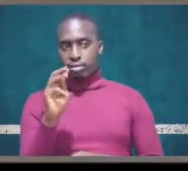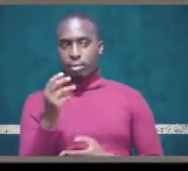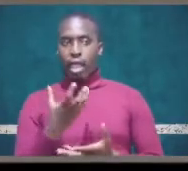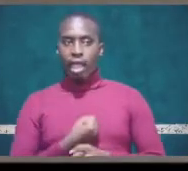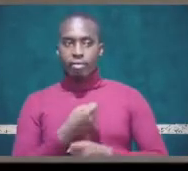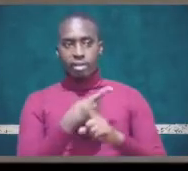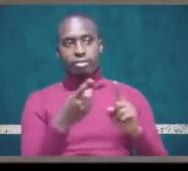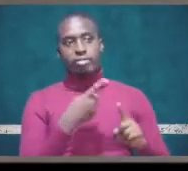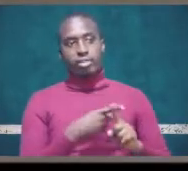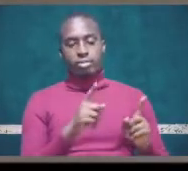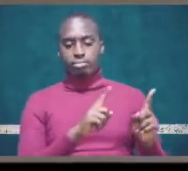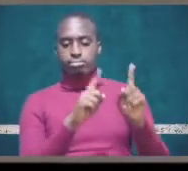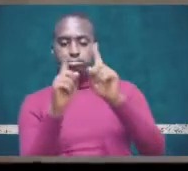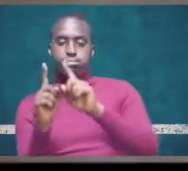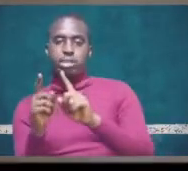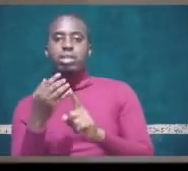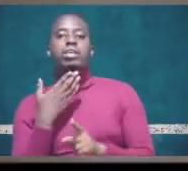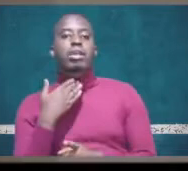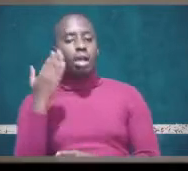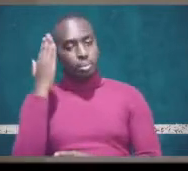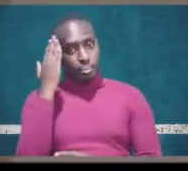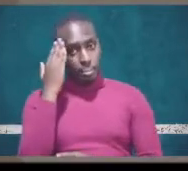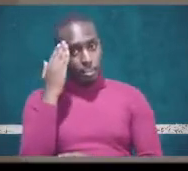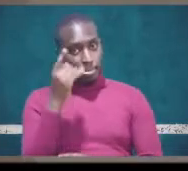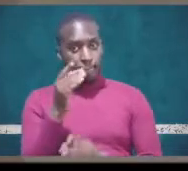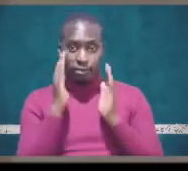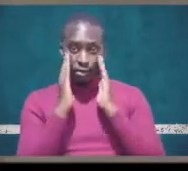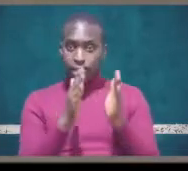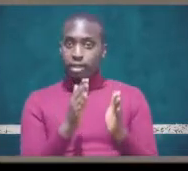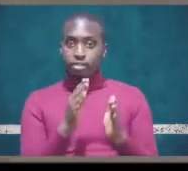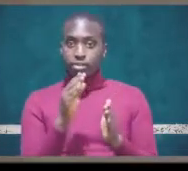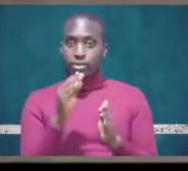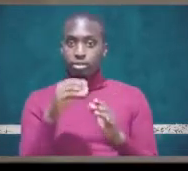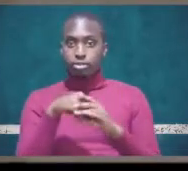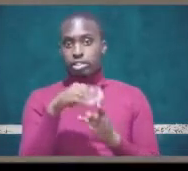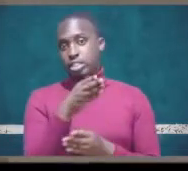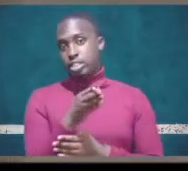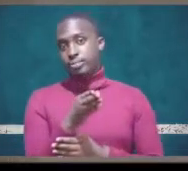a different deflection. So I want you now to focus on the